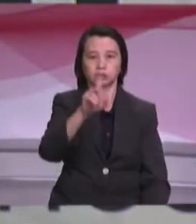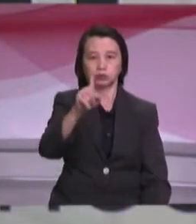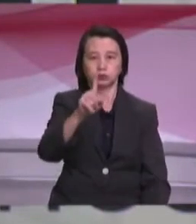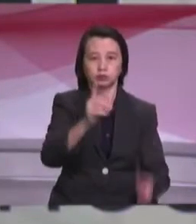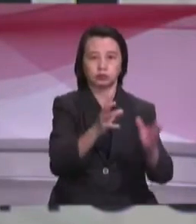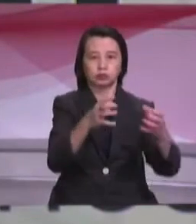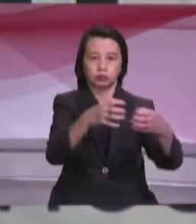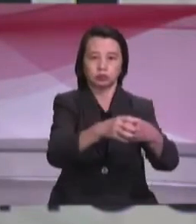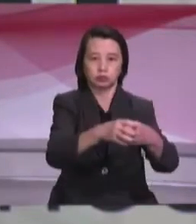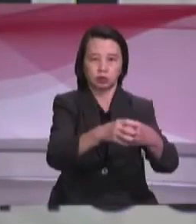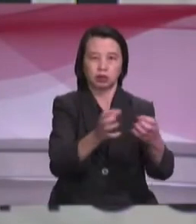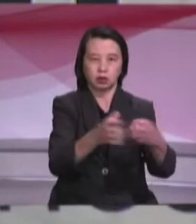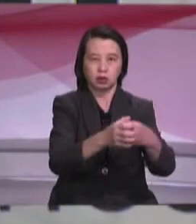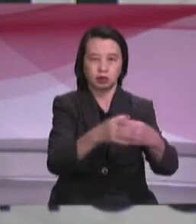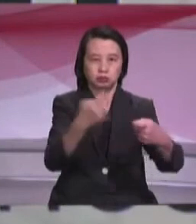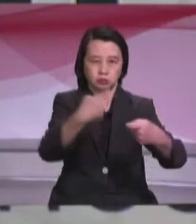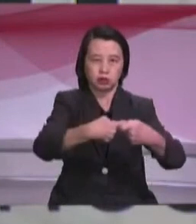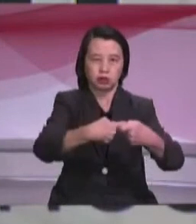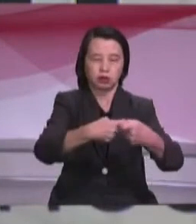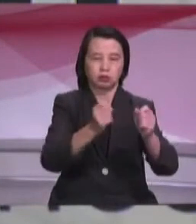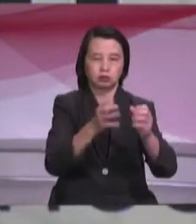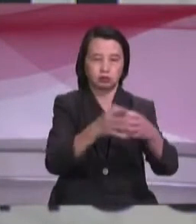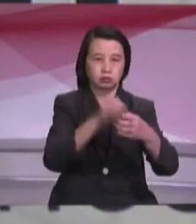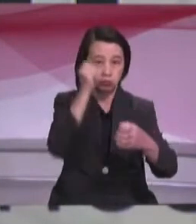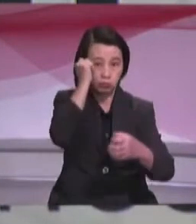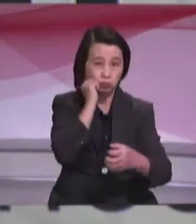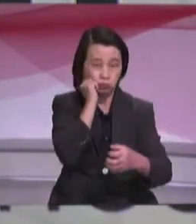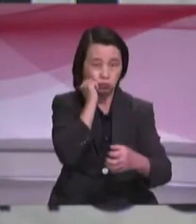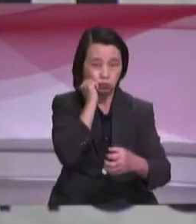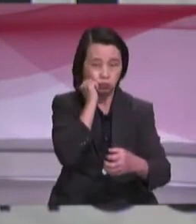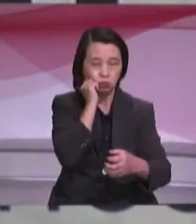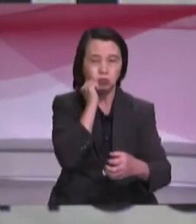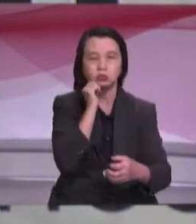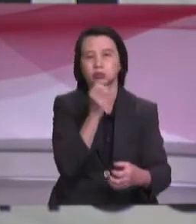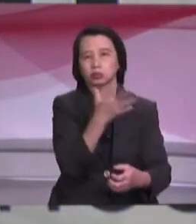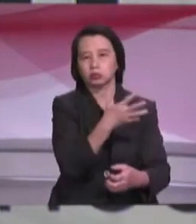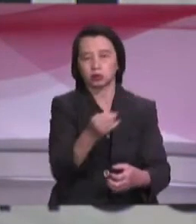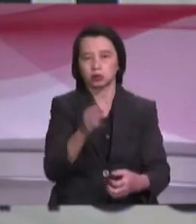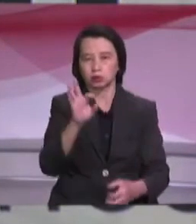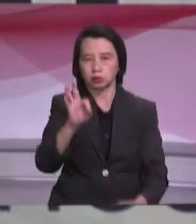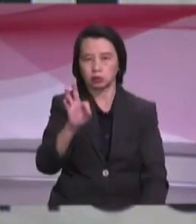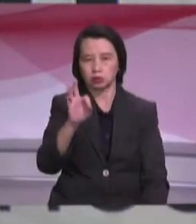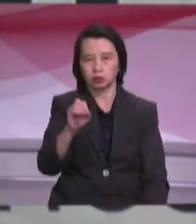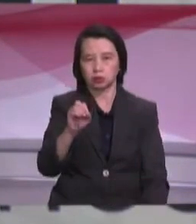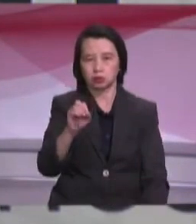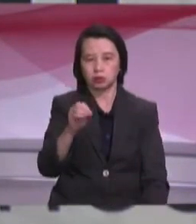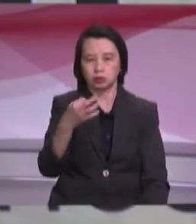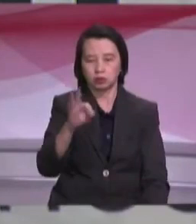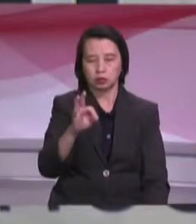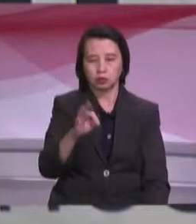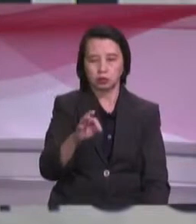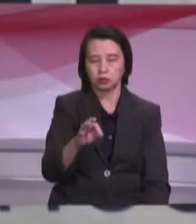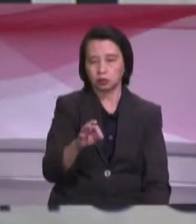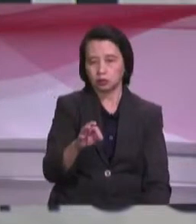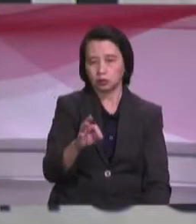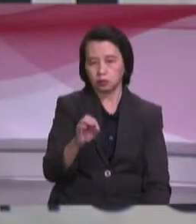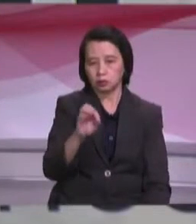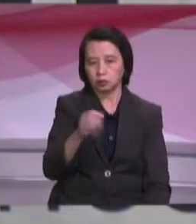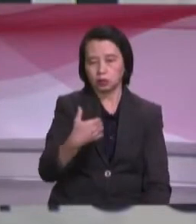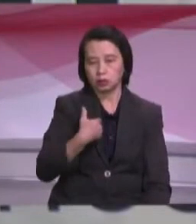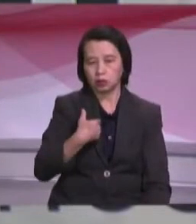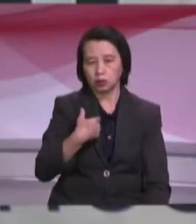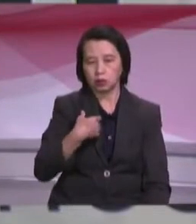clusters related to the old folks' home, 2 during the second wave, and 19 the third wave. We have been, so we